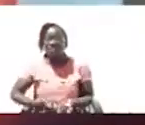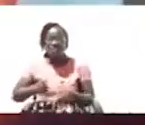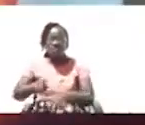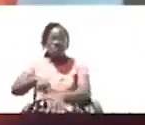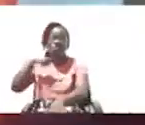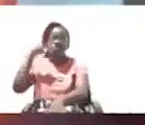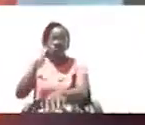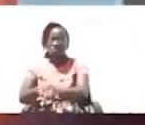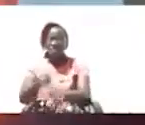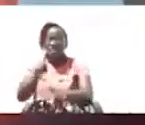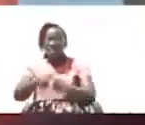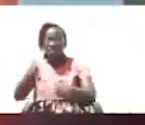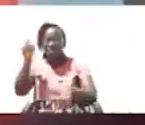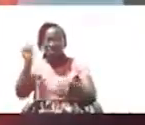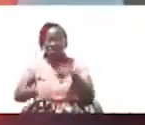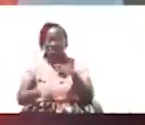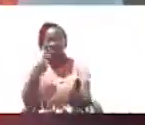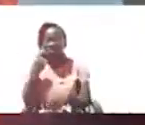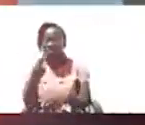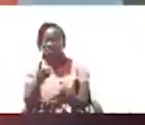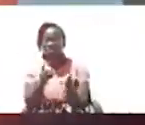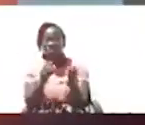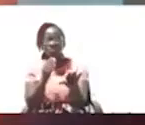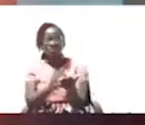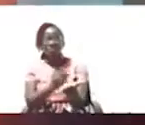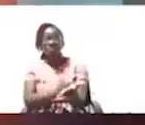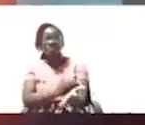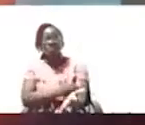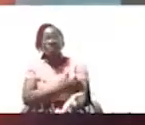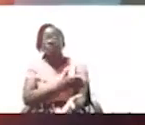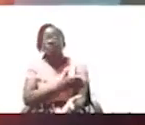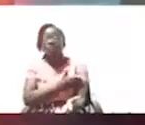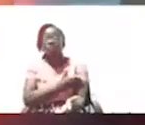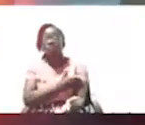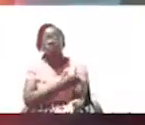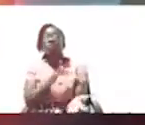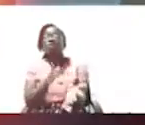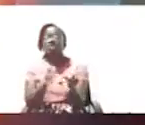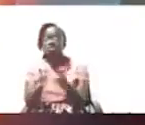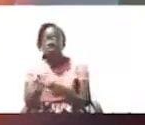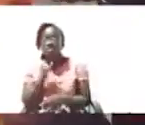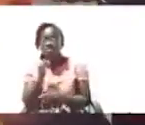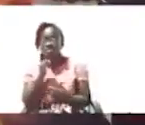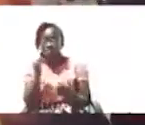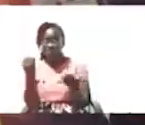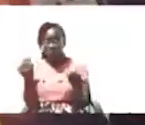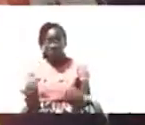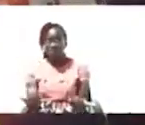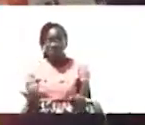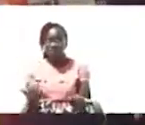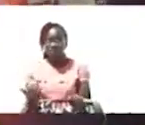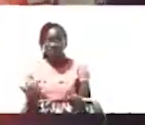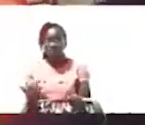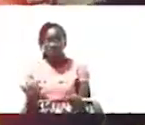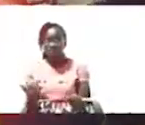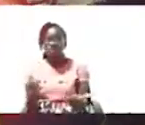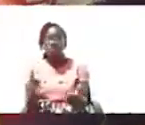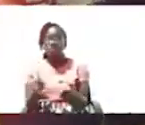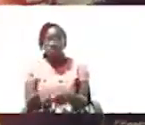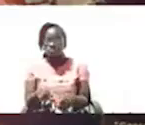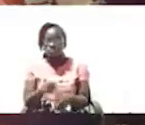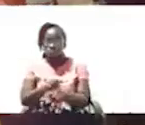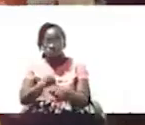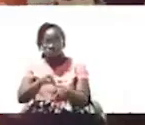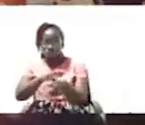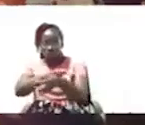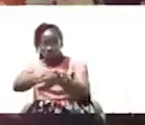Tonight we brought progress. Your legs are bound. Jesus is here to loose